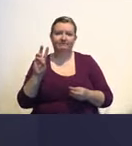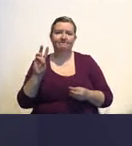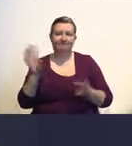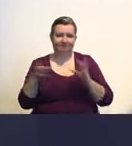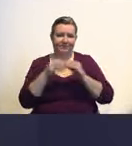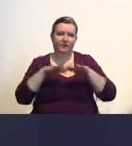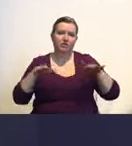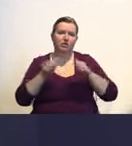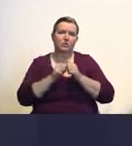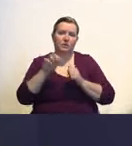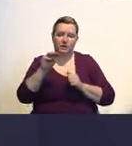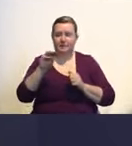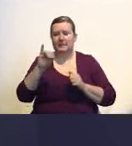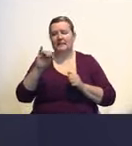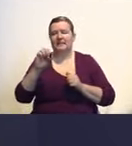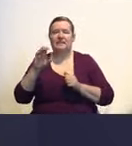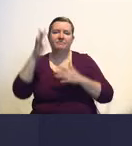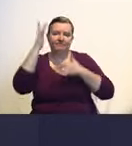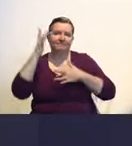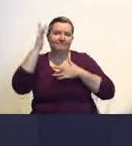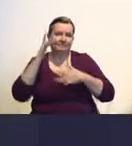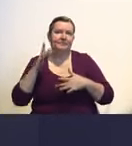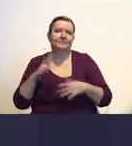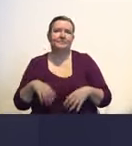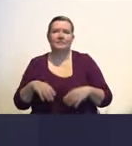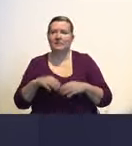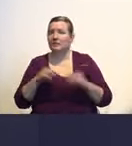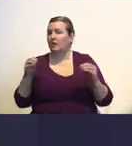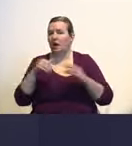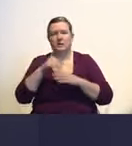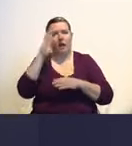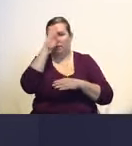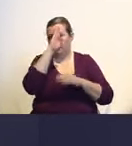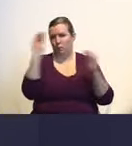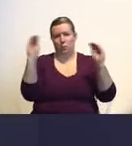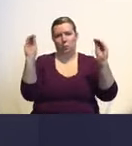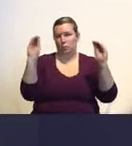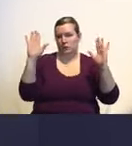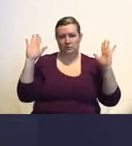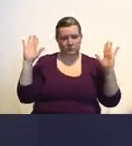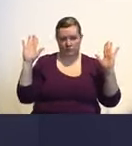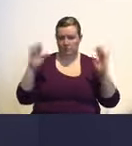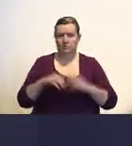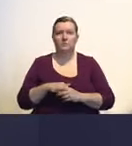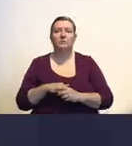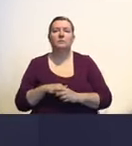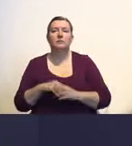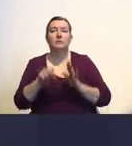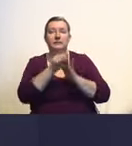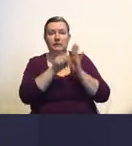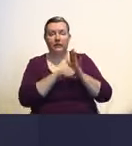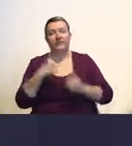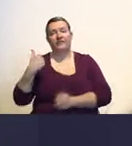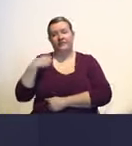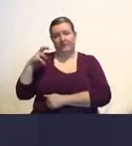state, and none of the children are currently hospitalized. At the state's veteran homes since our last briefing, there have been no